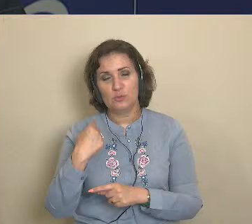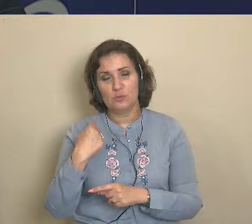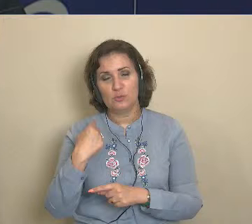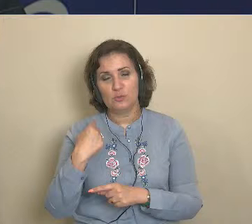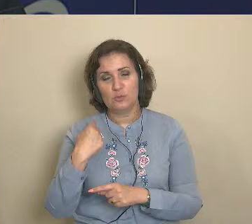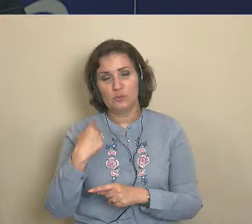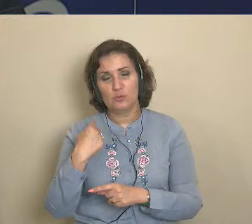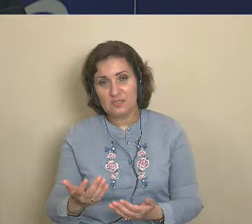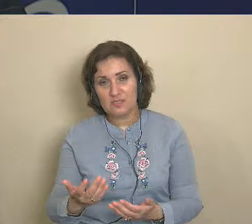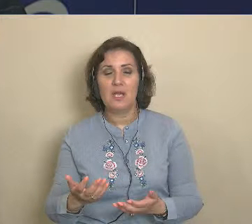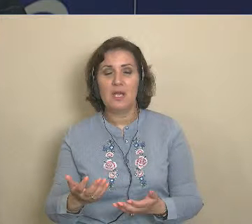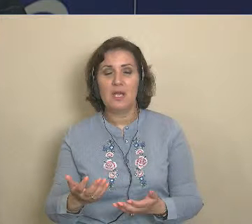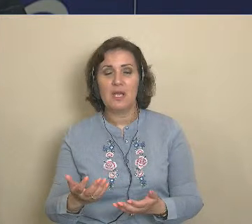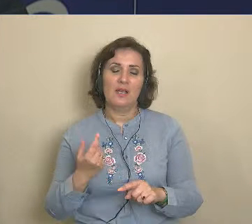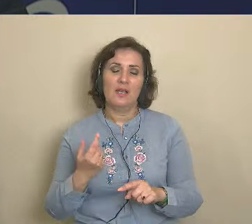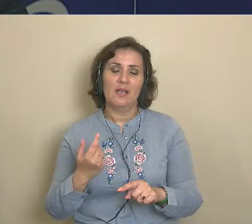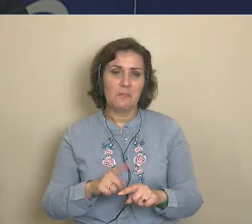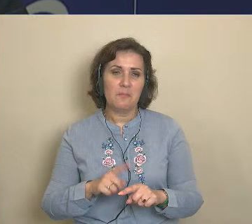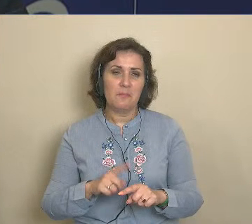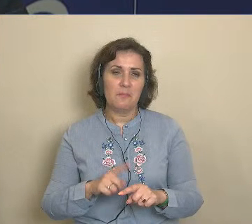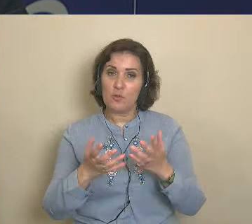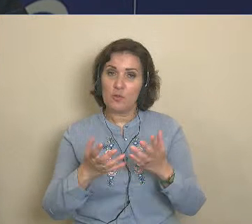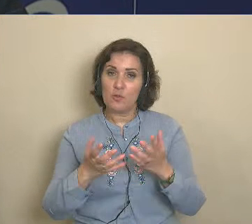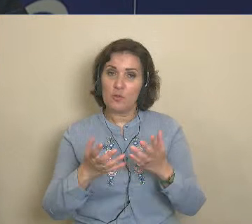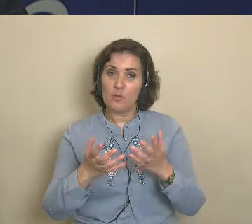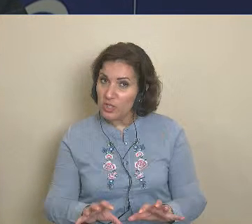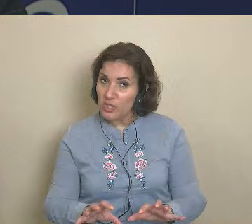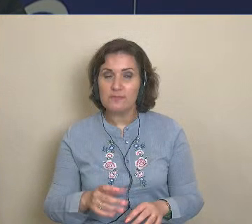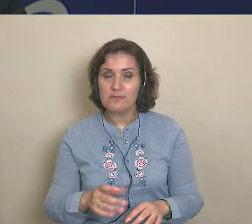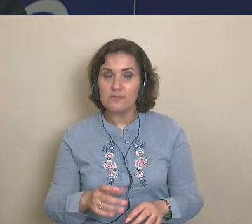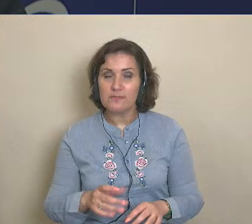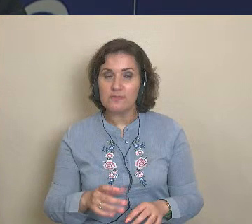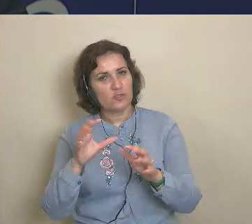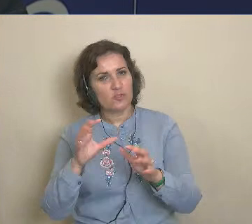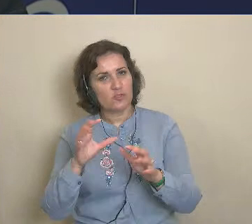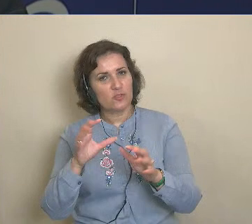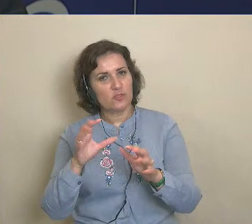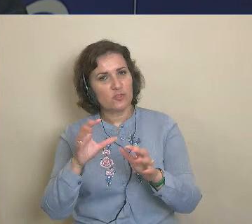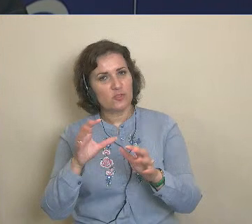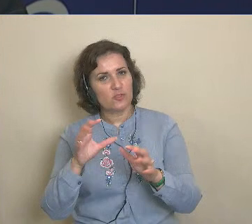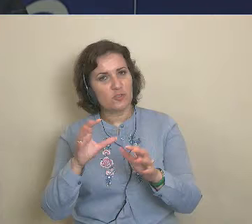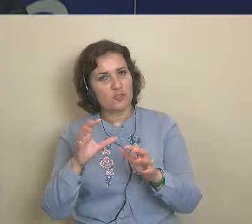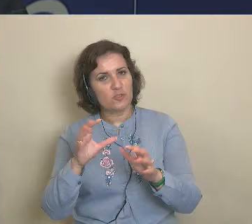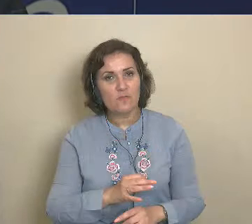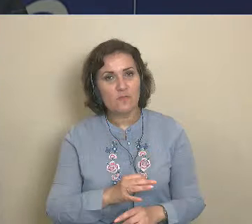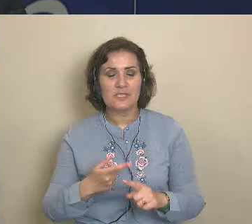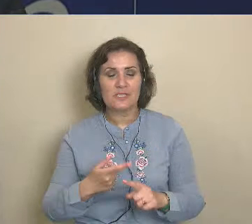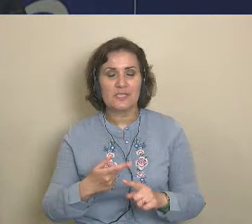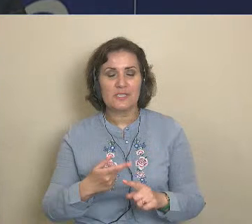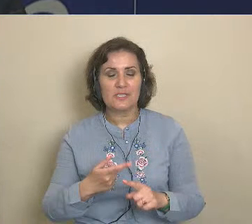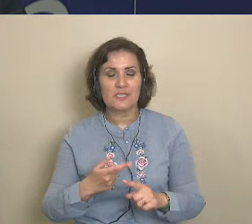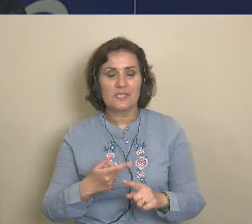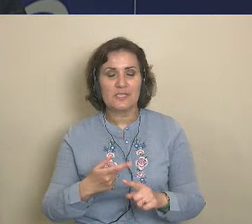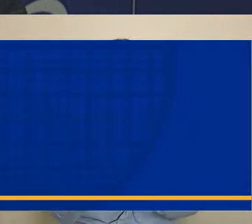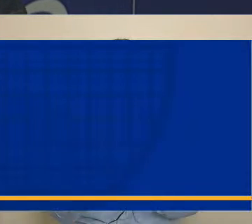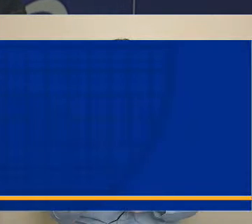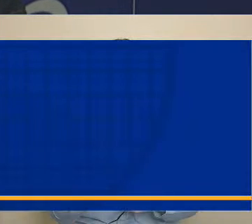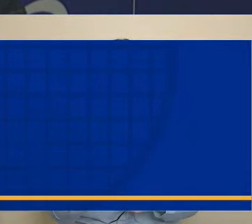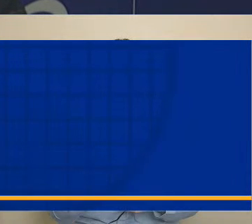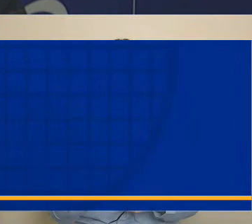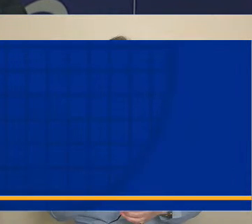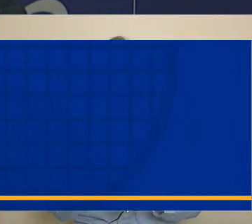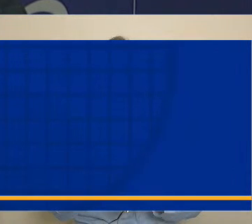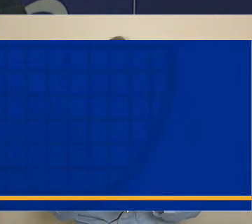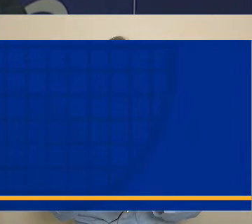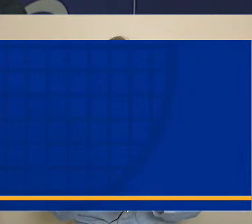when we are talking about the law, and police has to do it, but I am talking about enforcement of this legislation, and sometimes it's